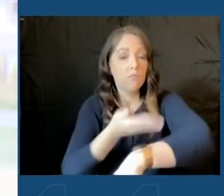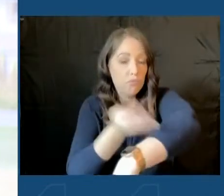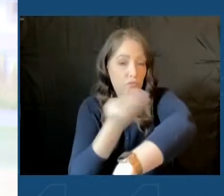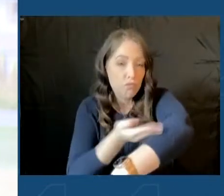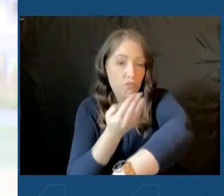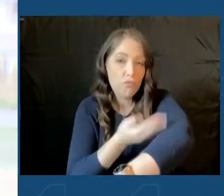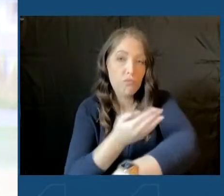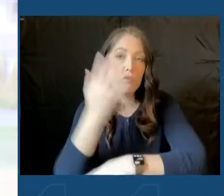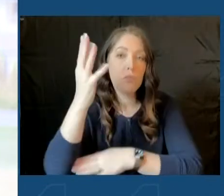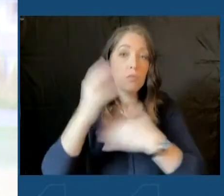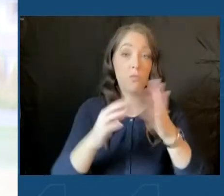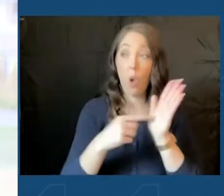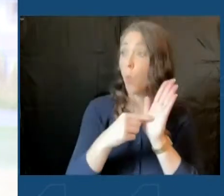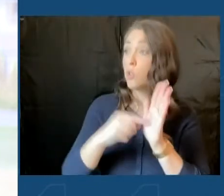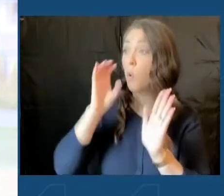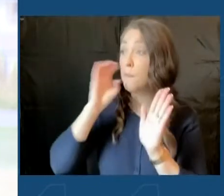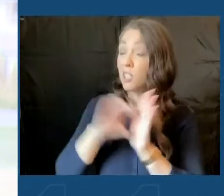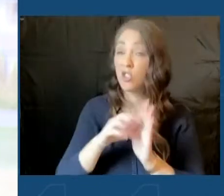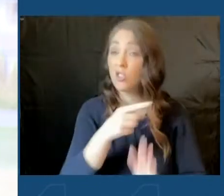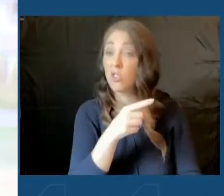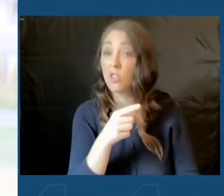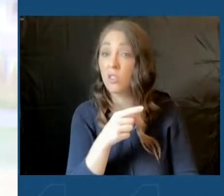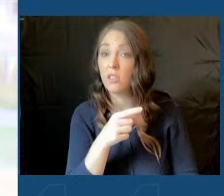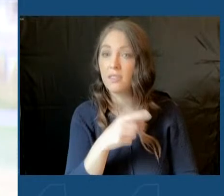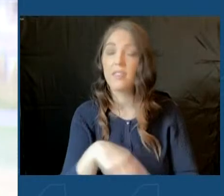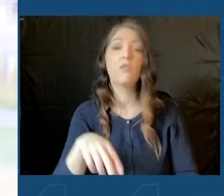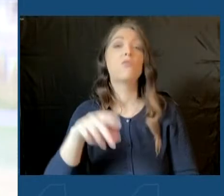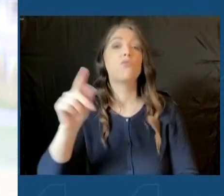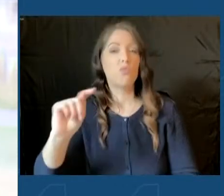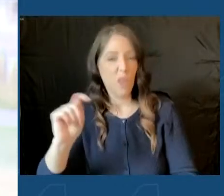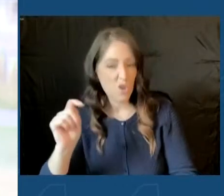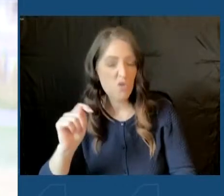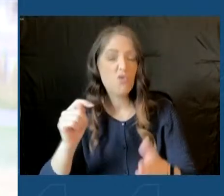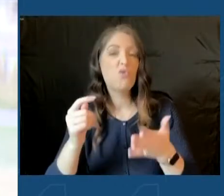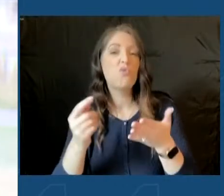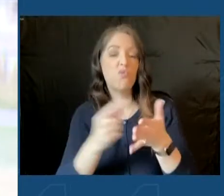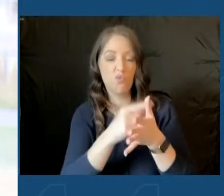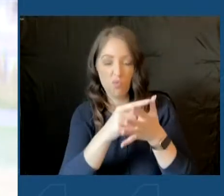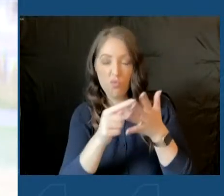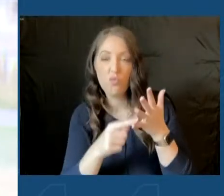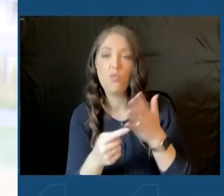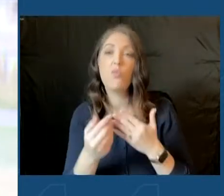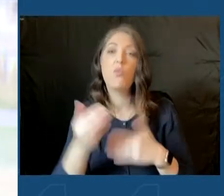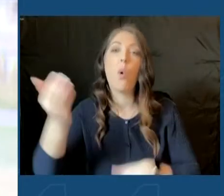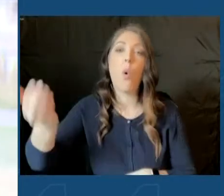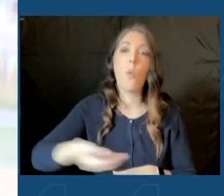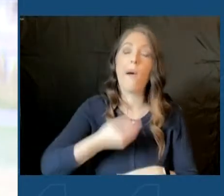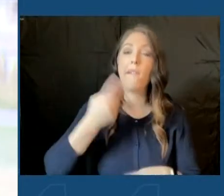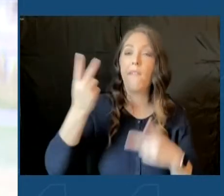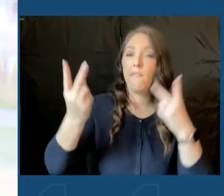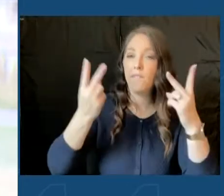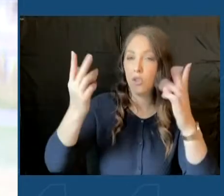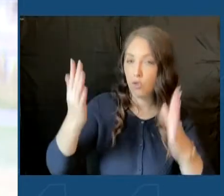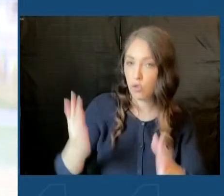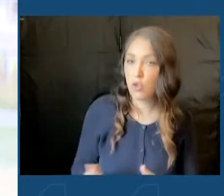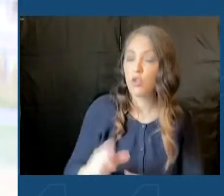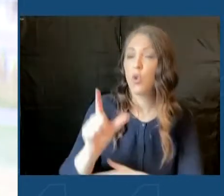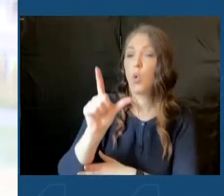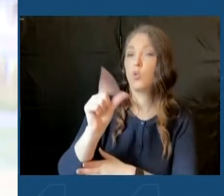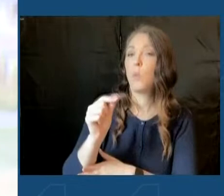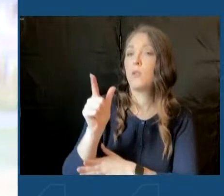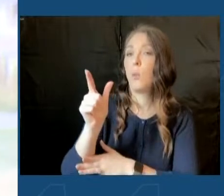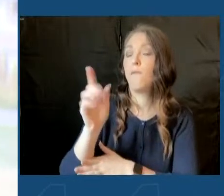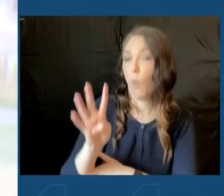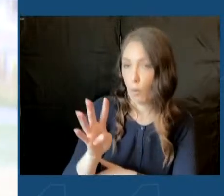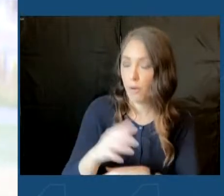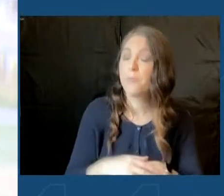showing the pictures here? And restrooms, and we're going to welcome visitors to that the new Bell Slip in 2024. There's something